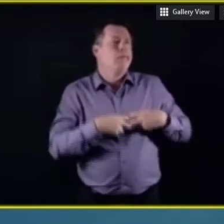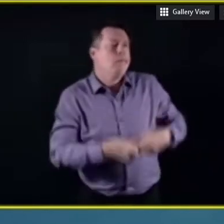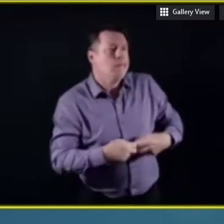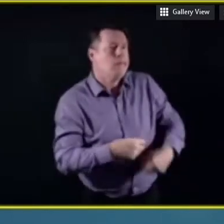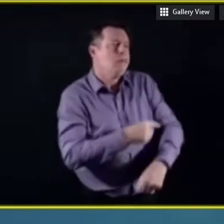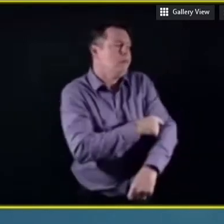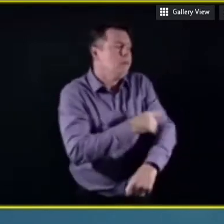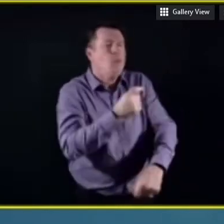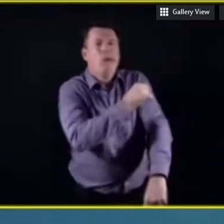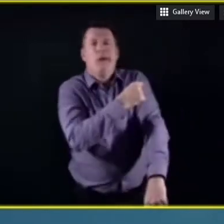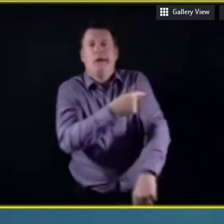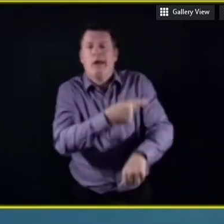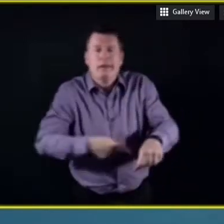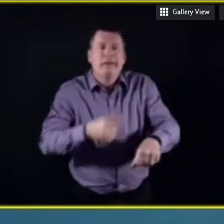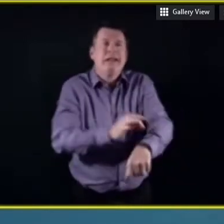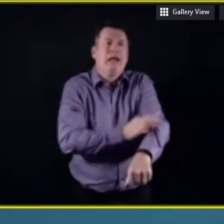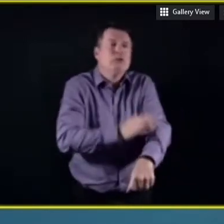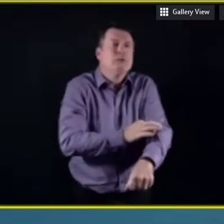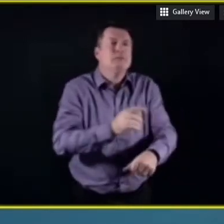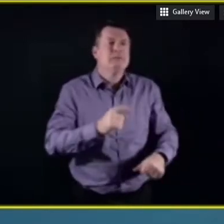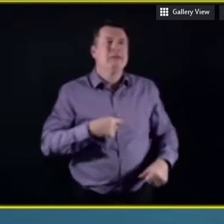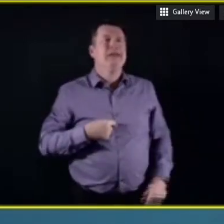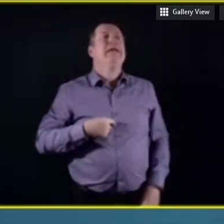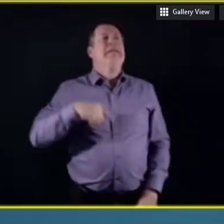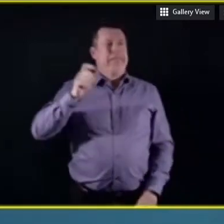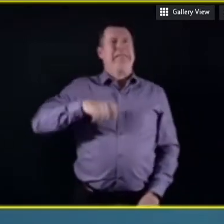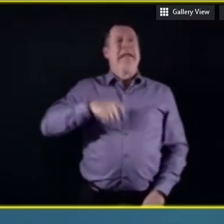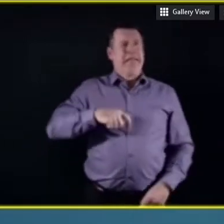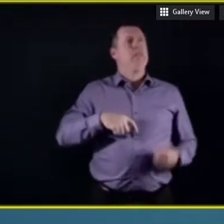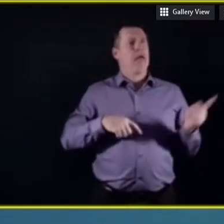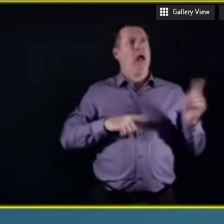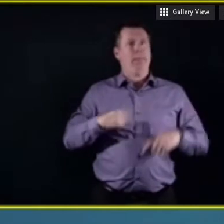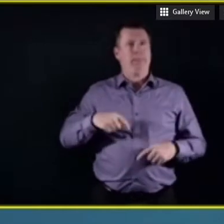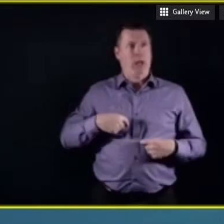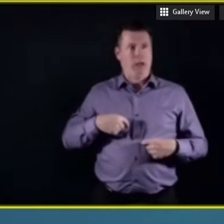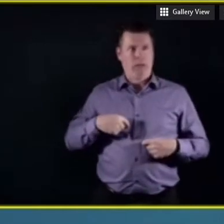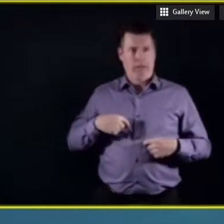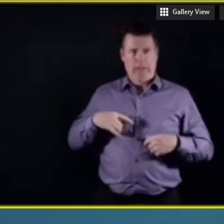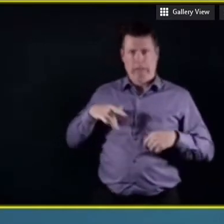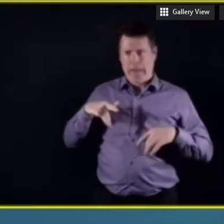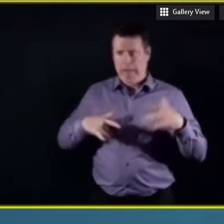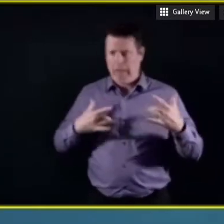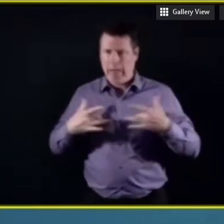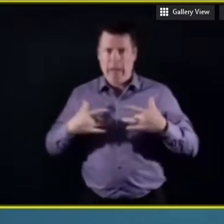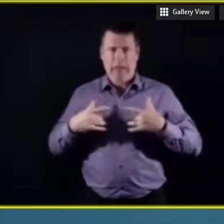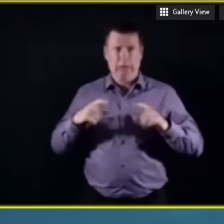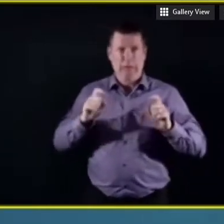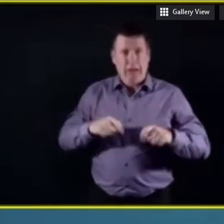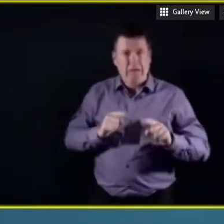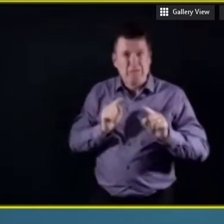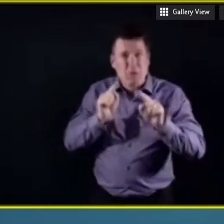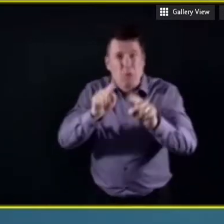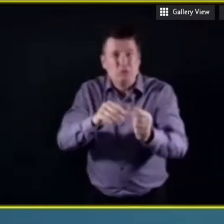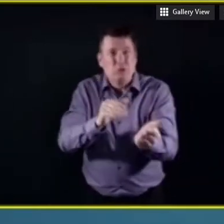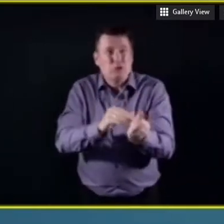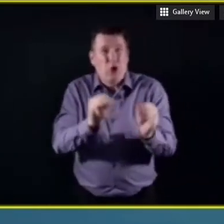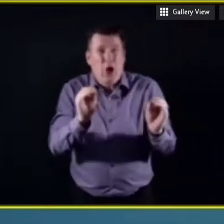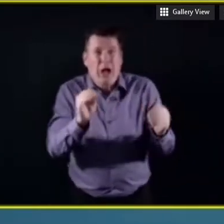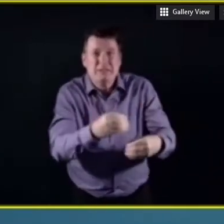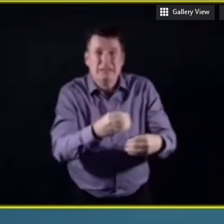worried because of all of the media coverage about COVID, what would you tell them about coming in to see you at Calkins